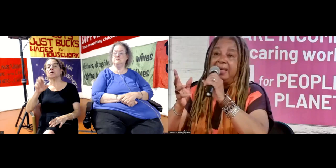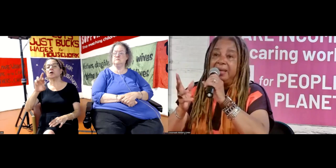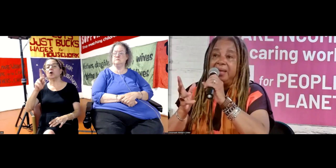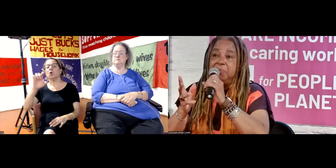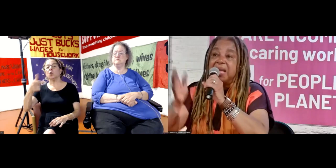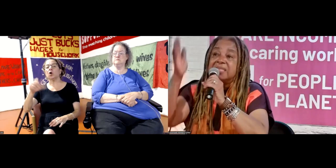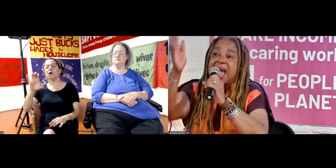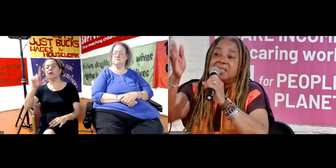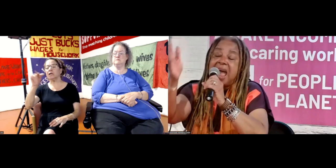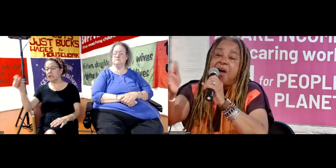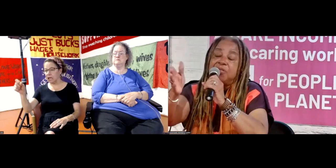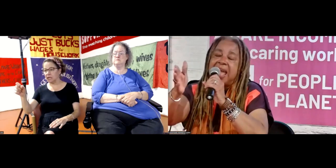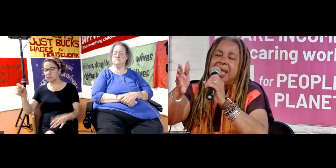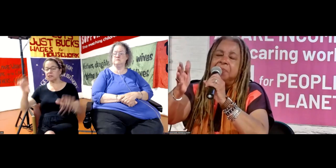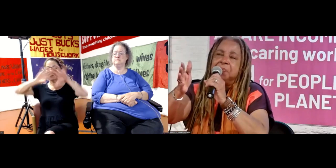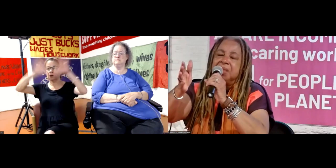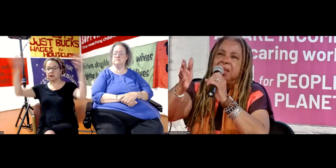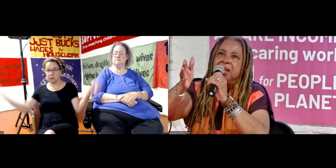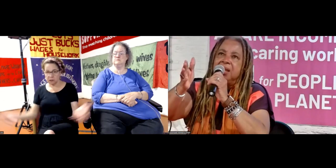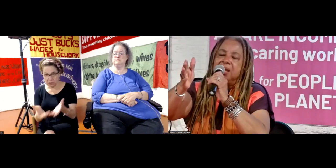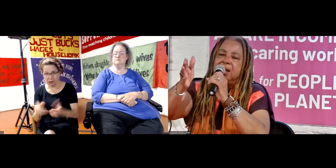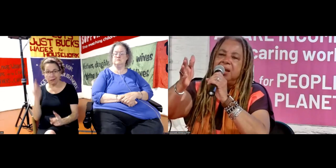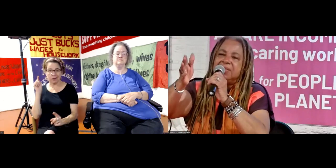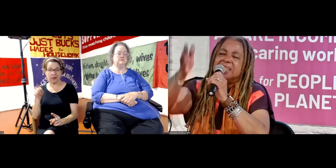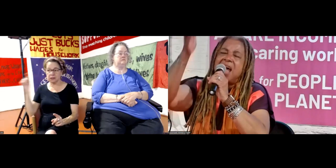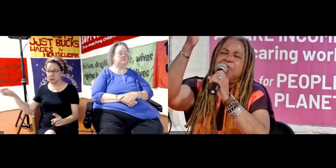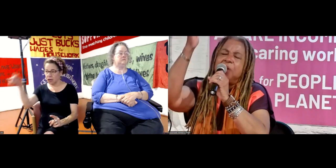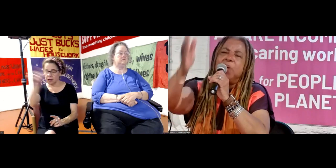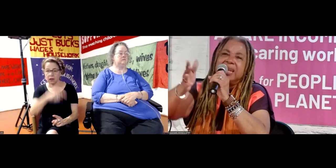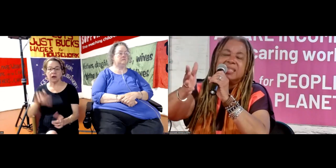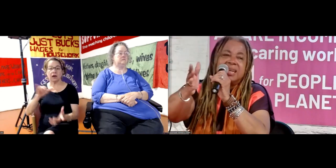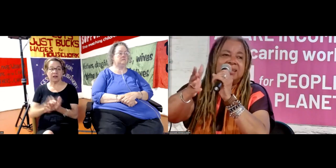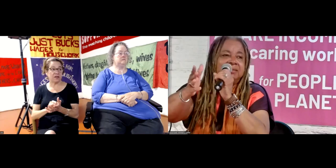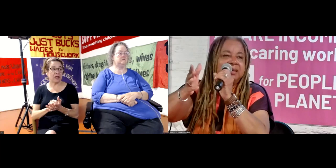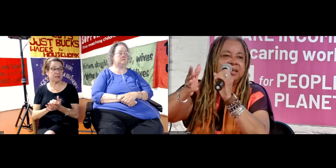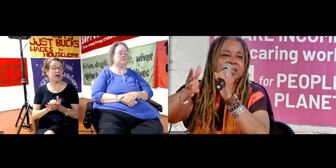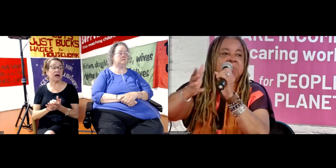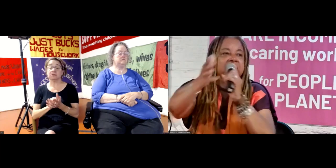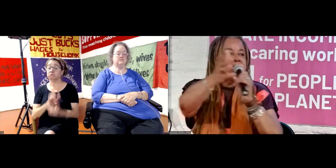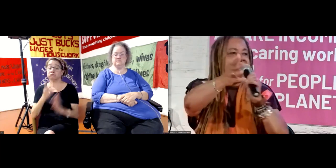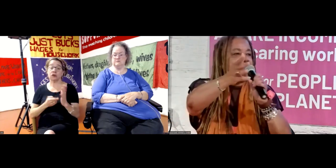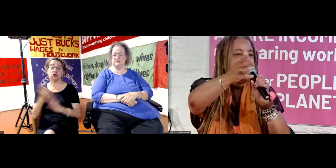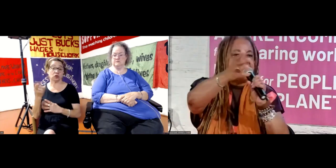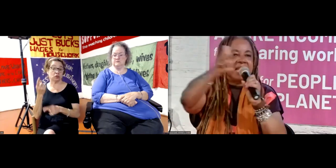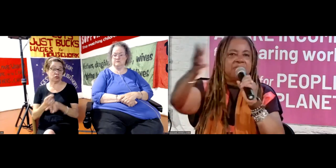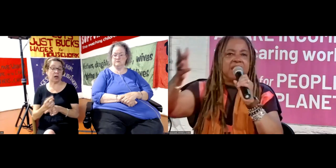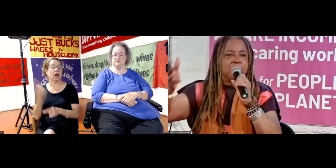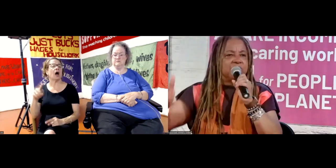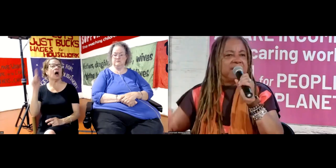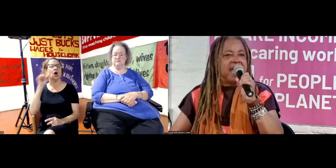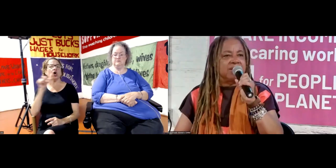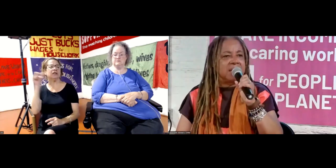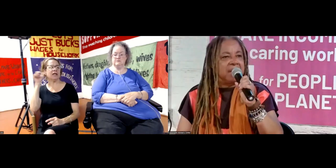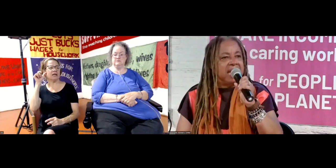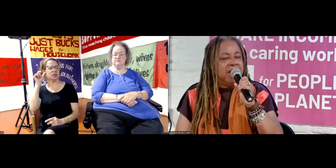unify, because that's how they win, isn't it? Somebody was telling me yesterday, I think it